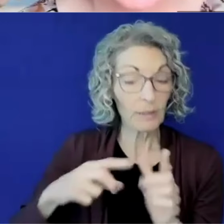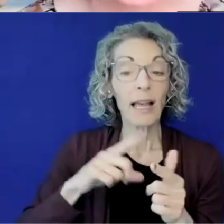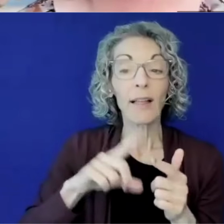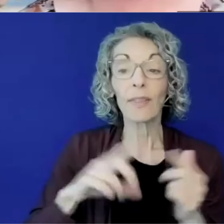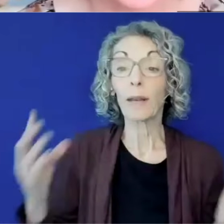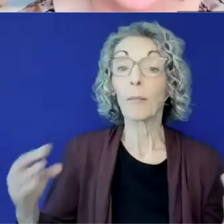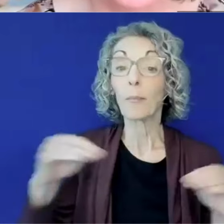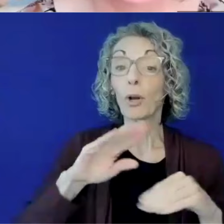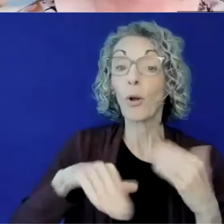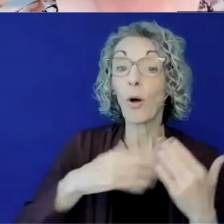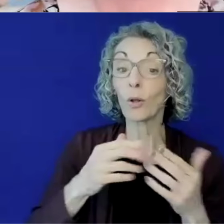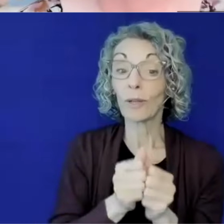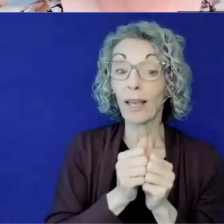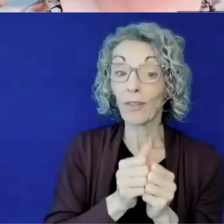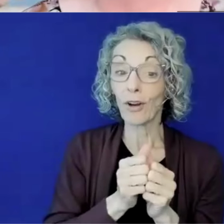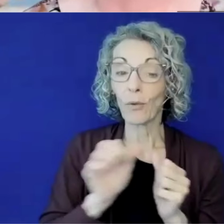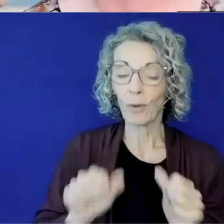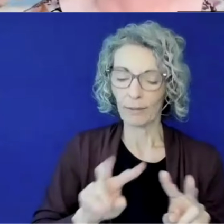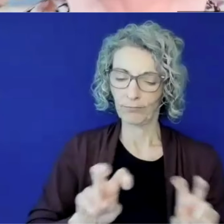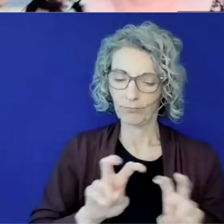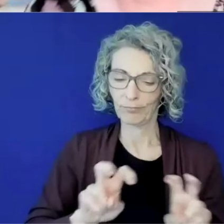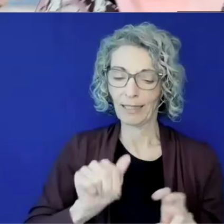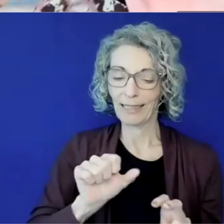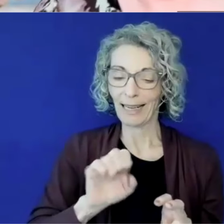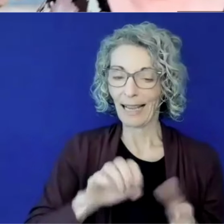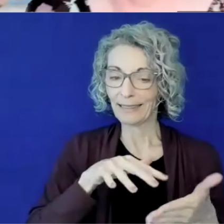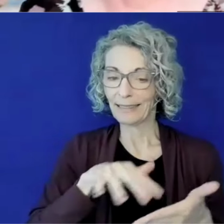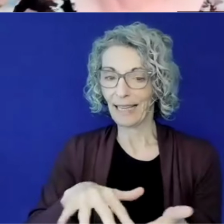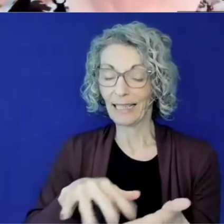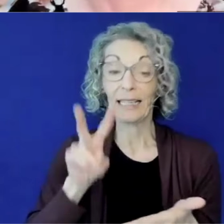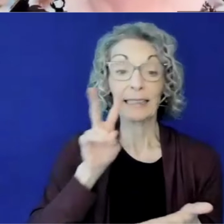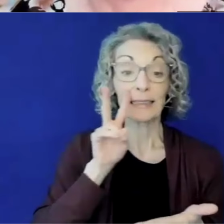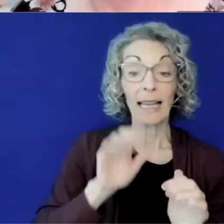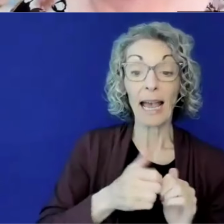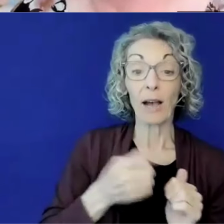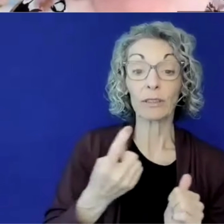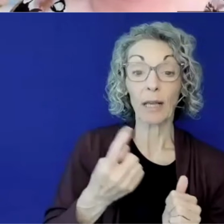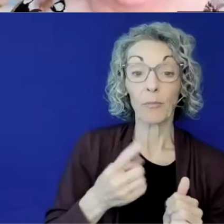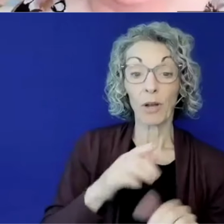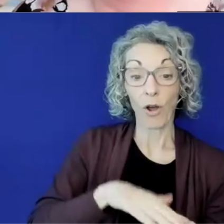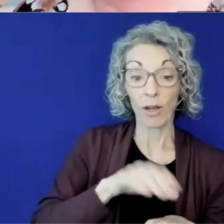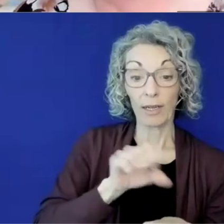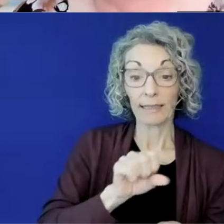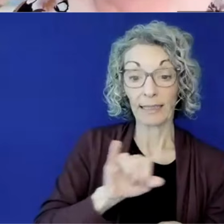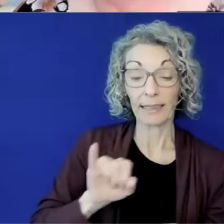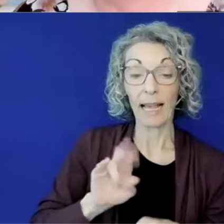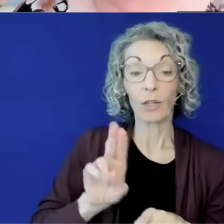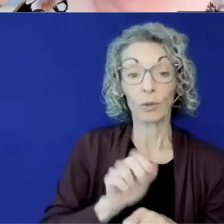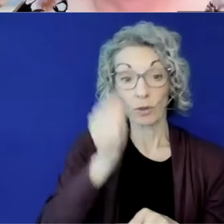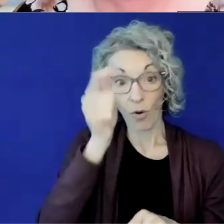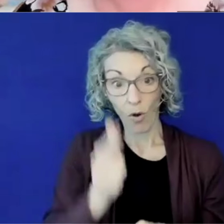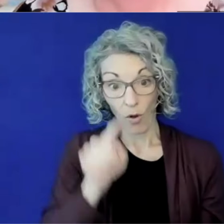look at a case study for how somebody on SSI used all of these program rules to work.